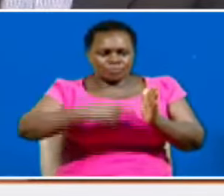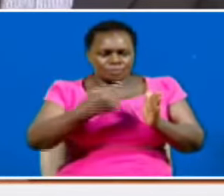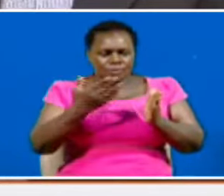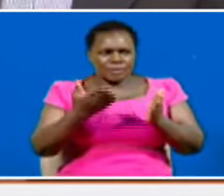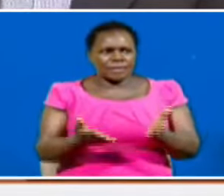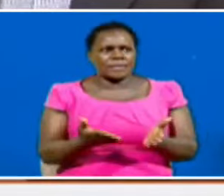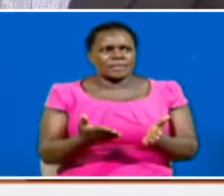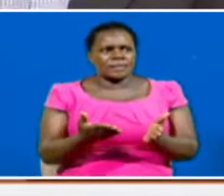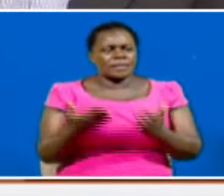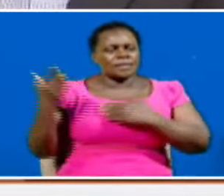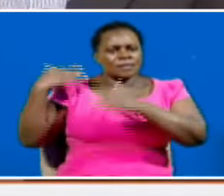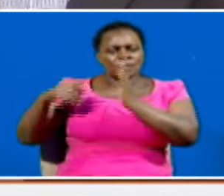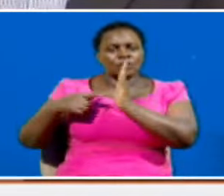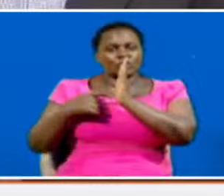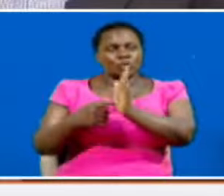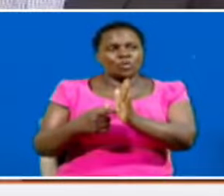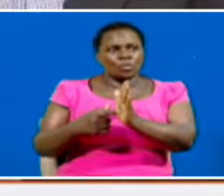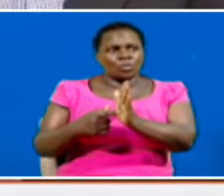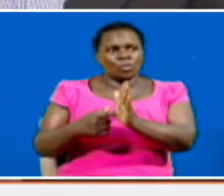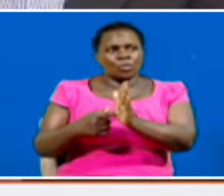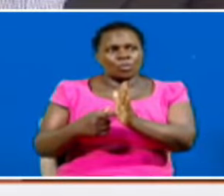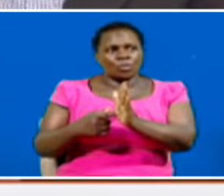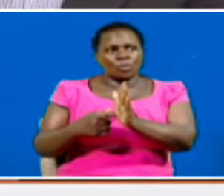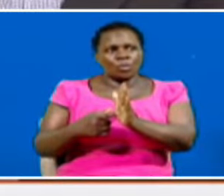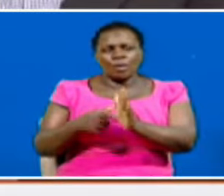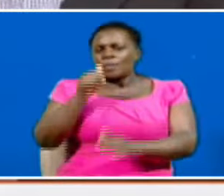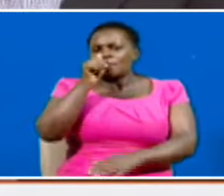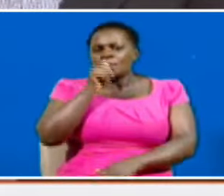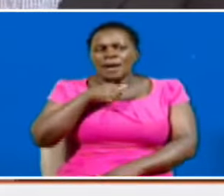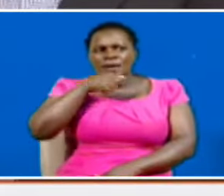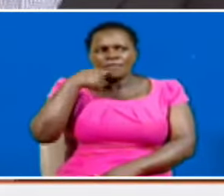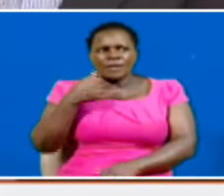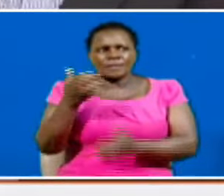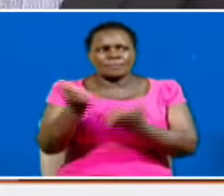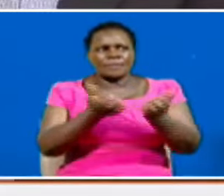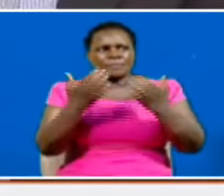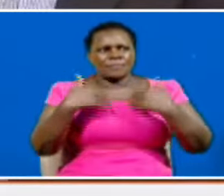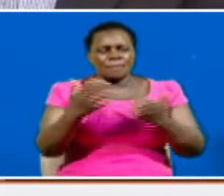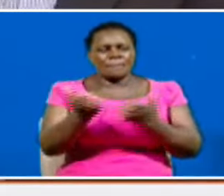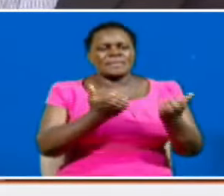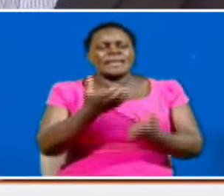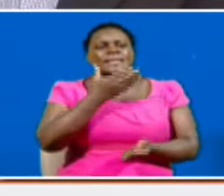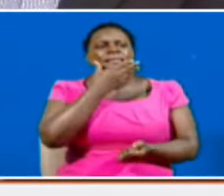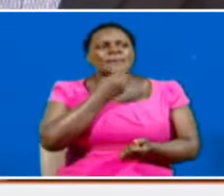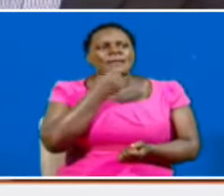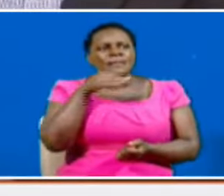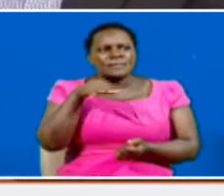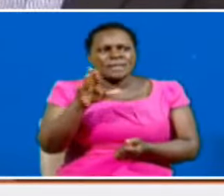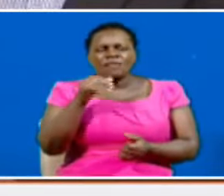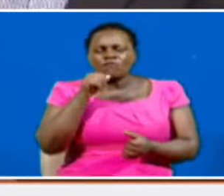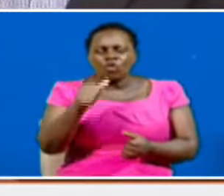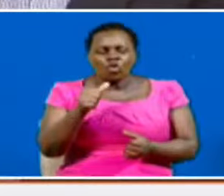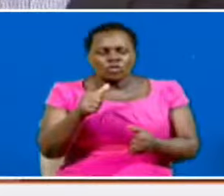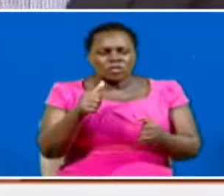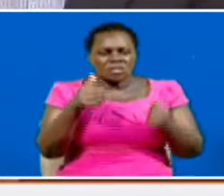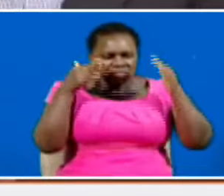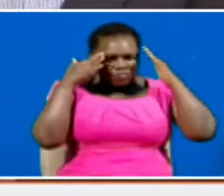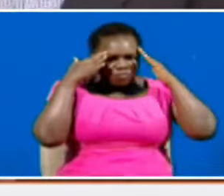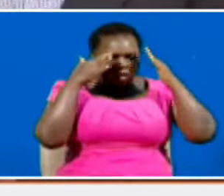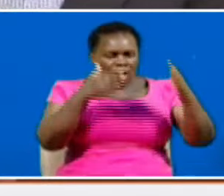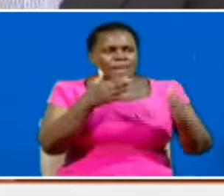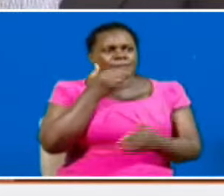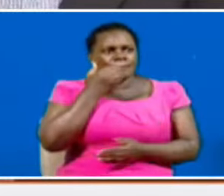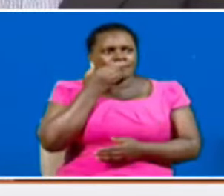History has shown us before that private investors are businessmen who are not keen